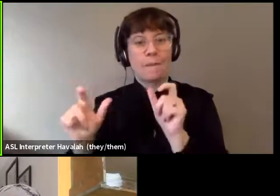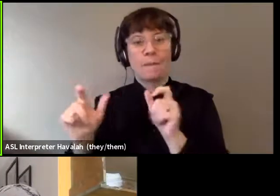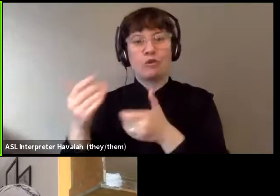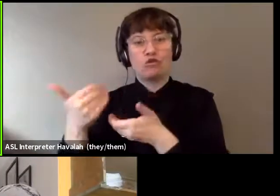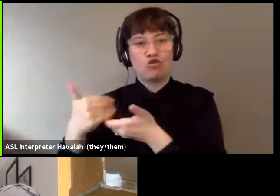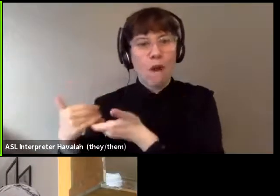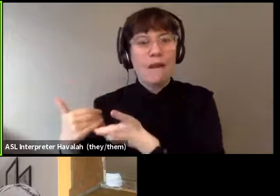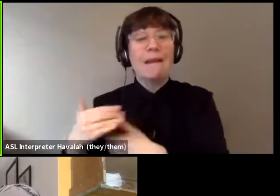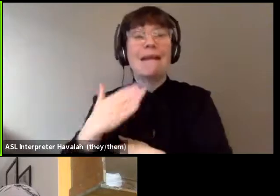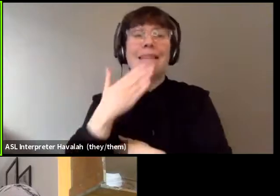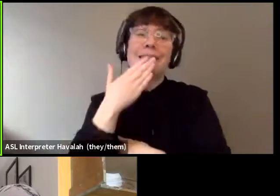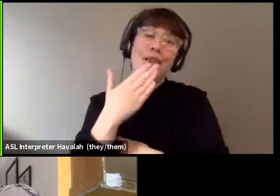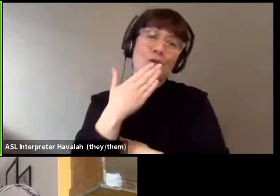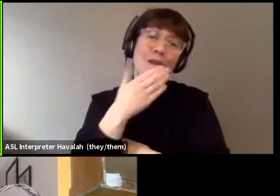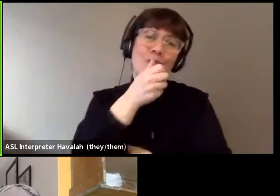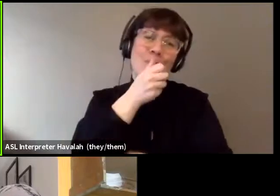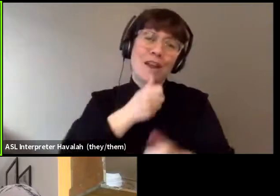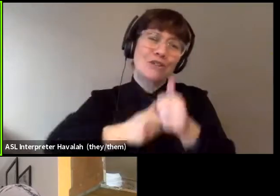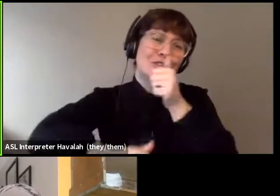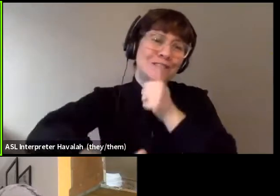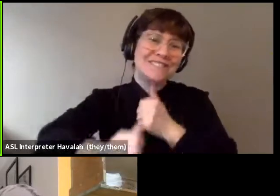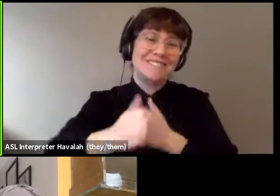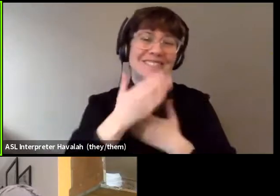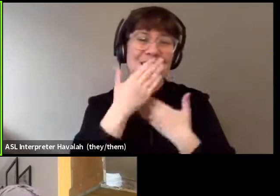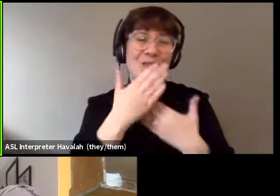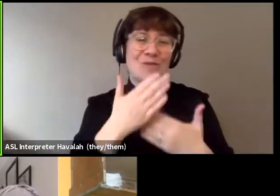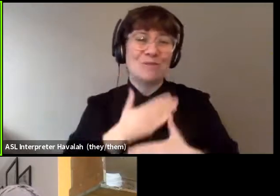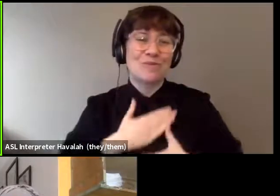being patient.